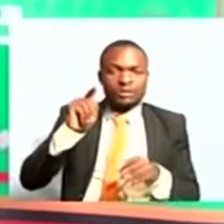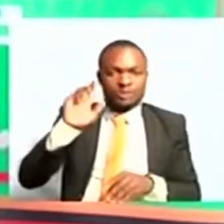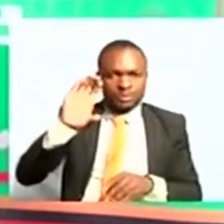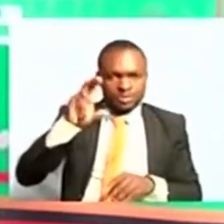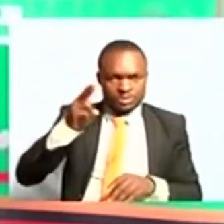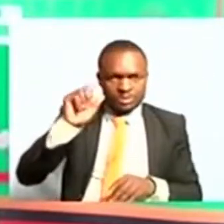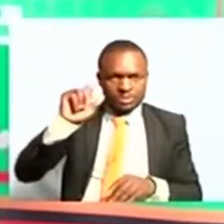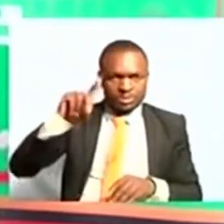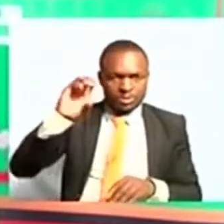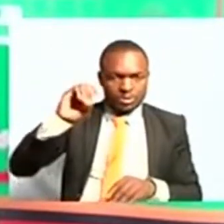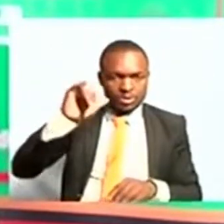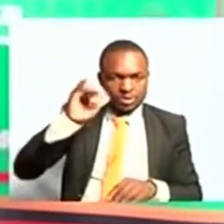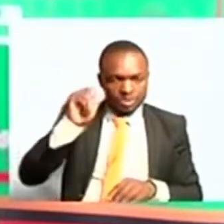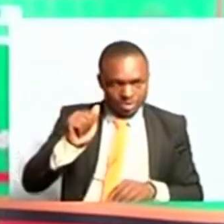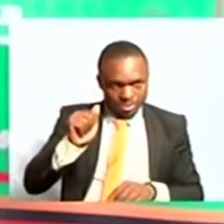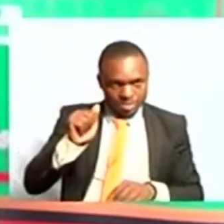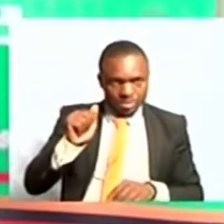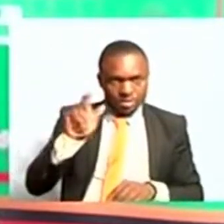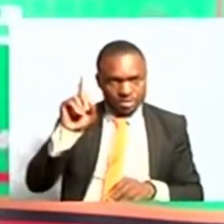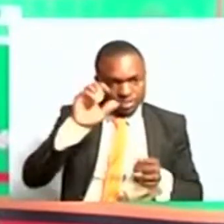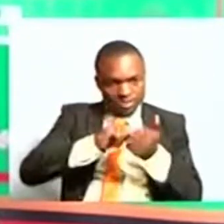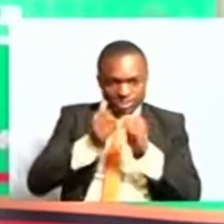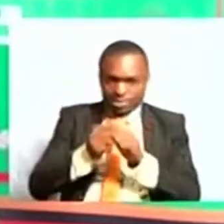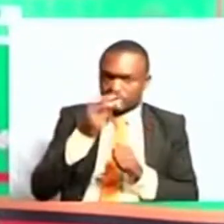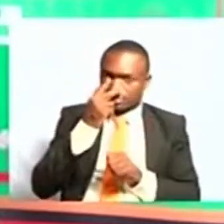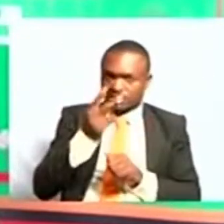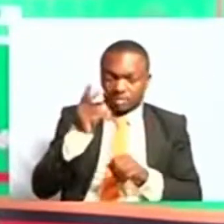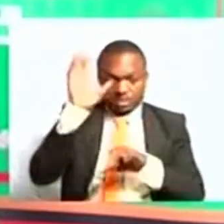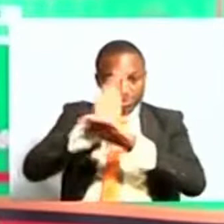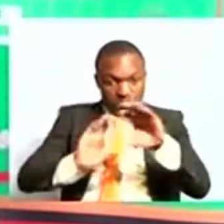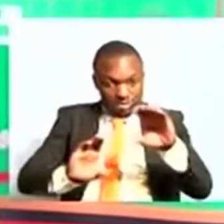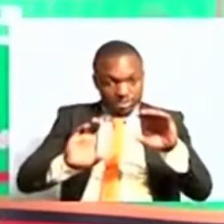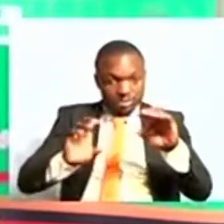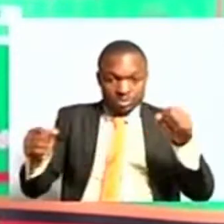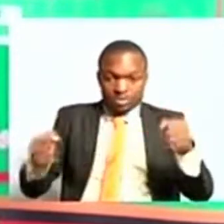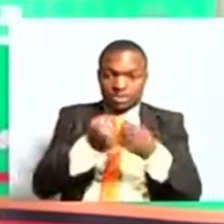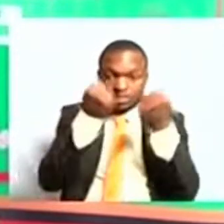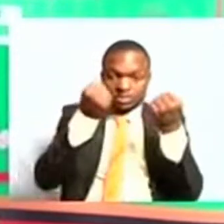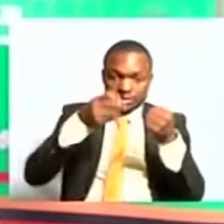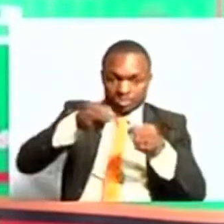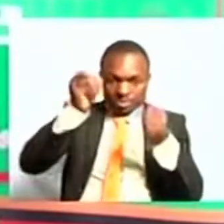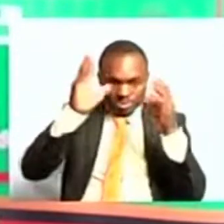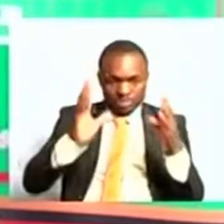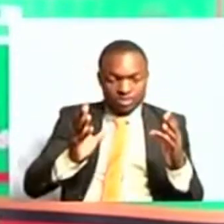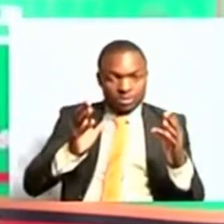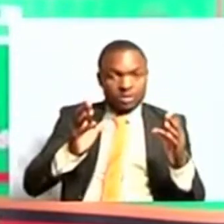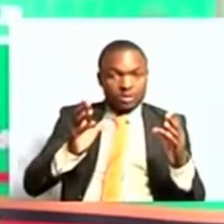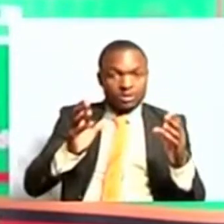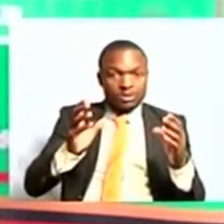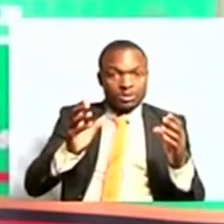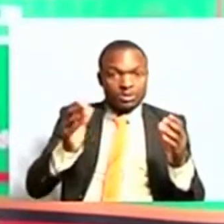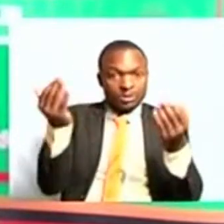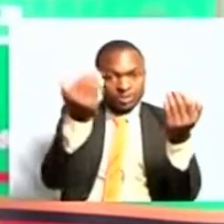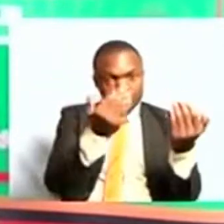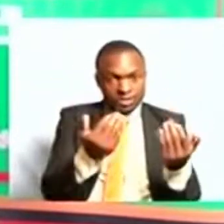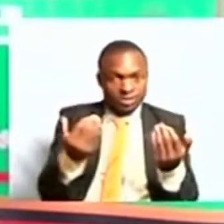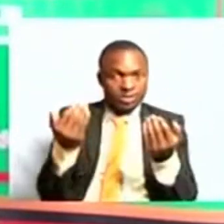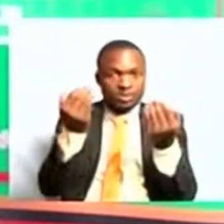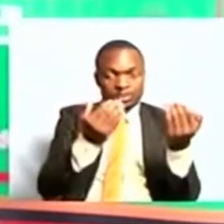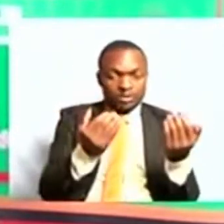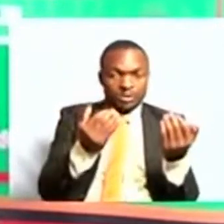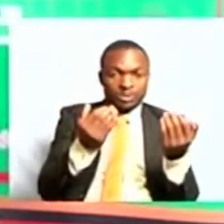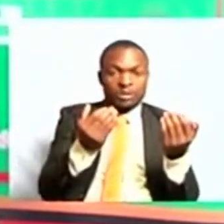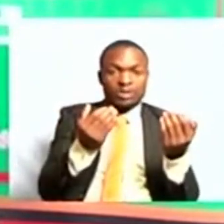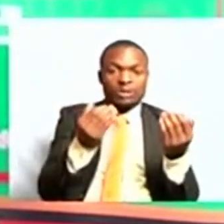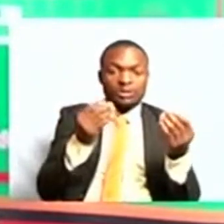bus driver from Singalume. One problem I see that causes accidents are the owners of the buses. They avoid employing experienced